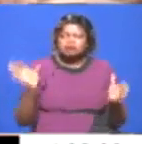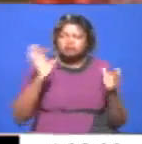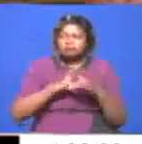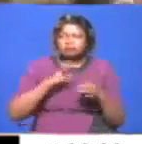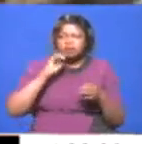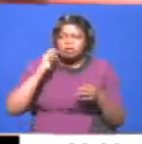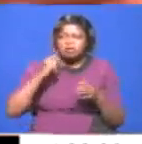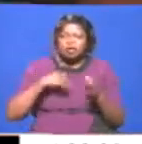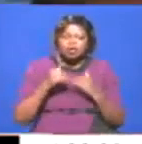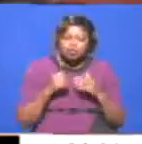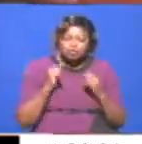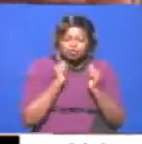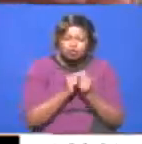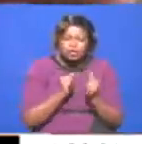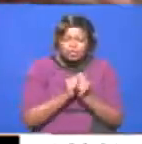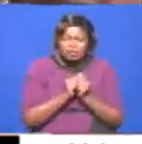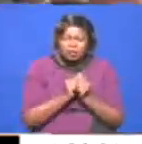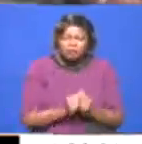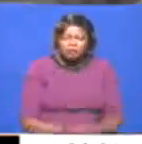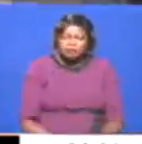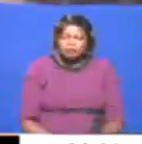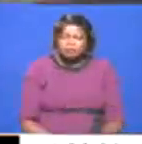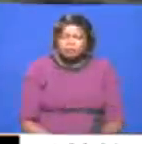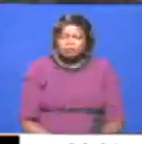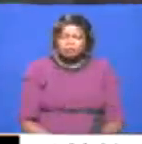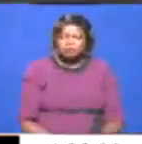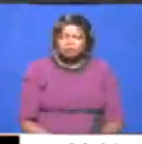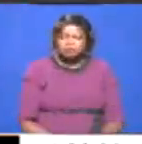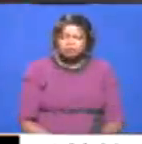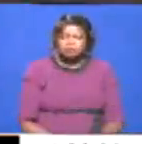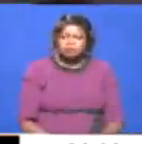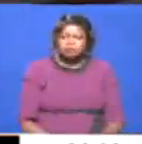pamoja. Kevin Washira, Lunchtime News.